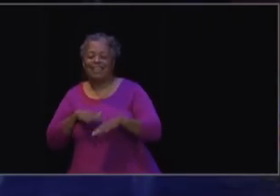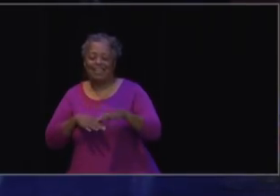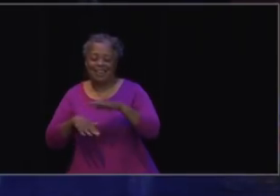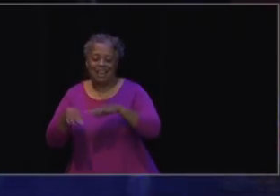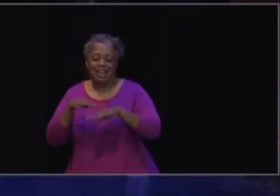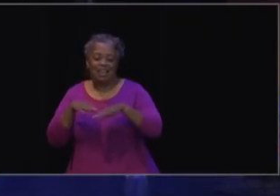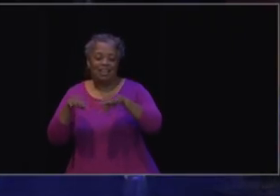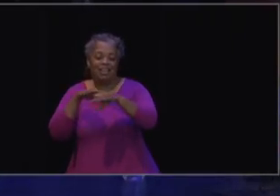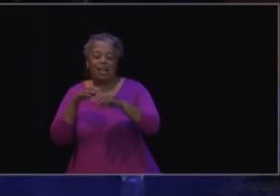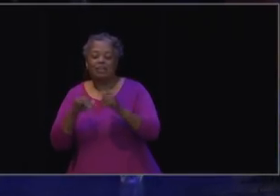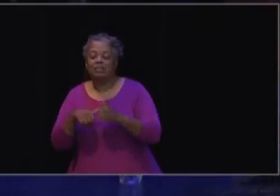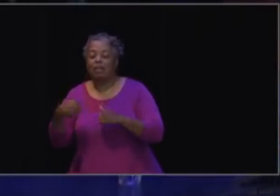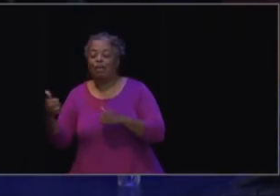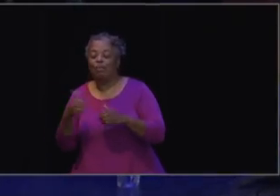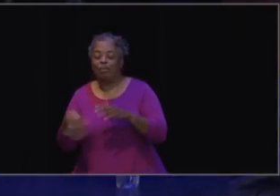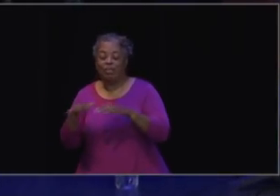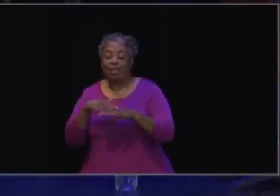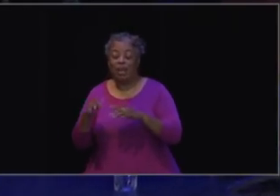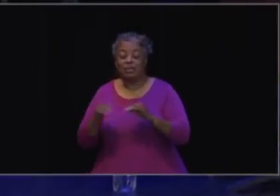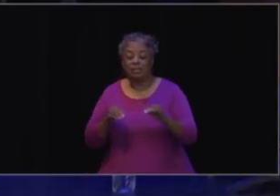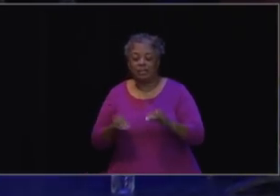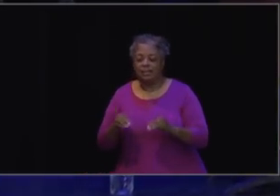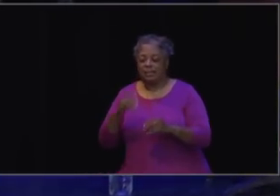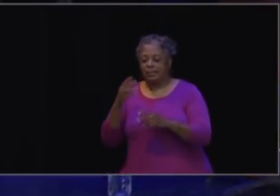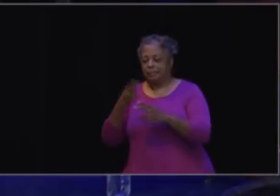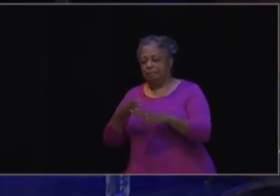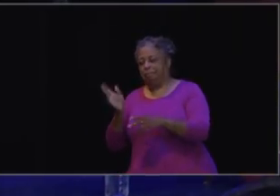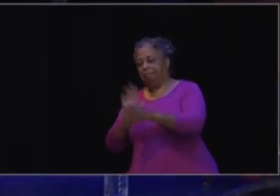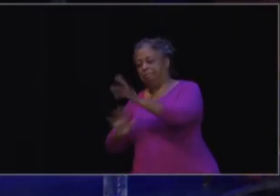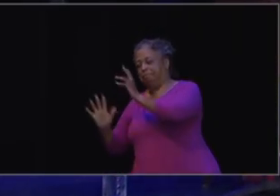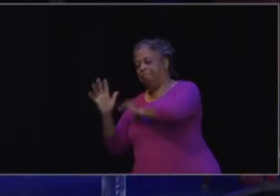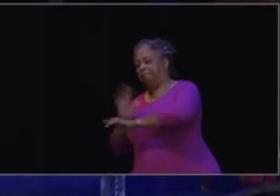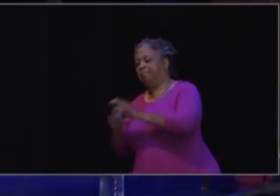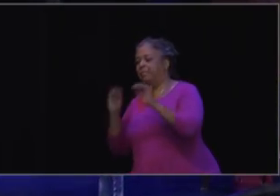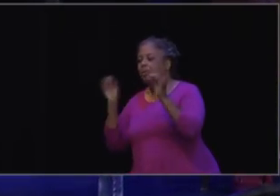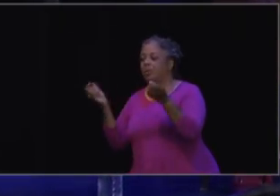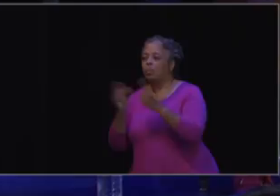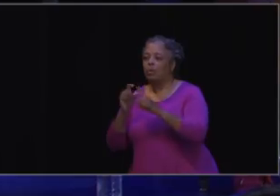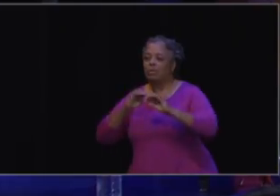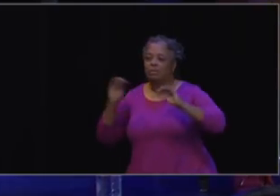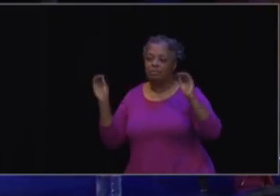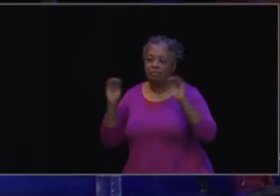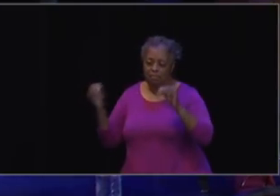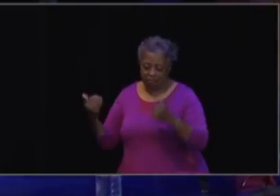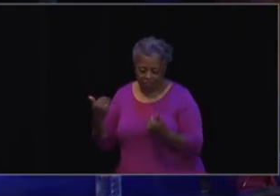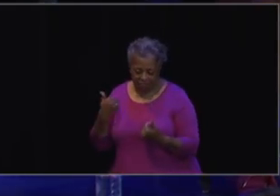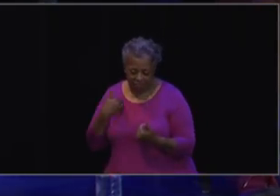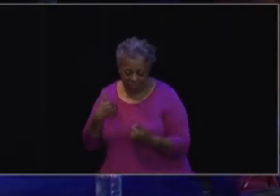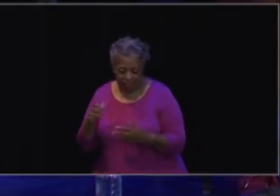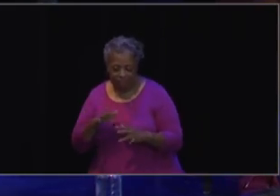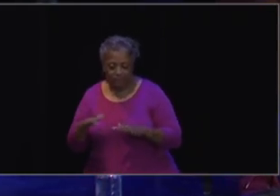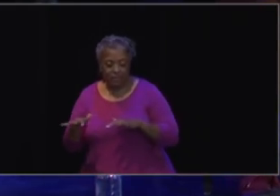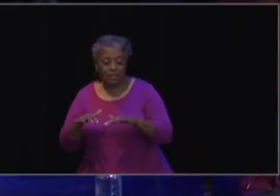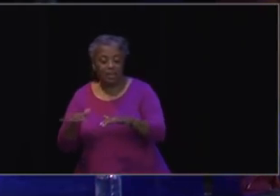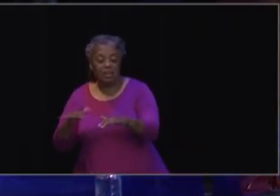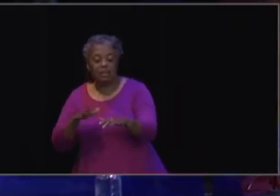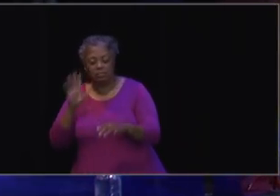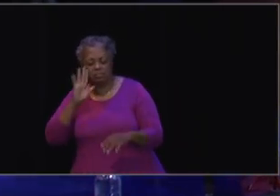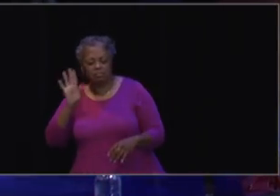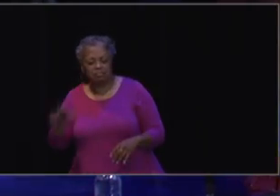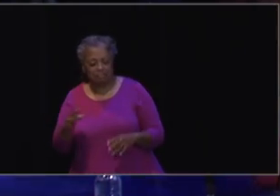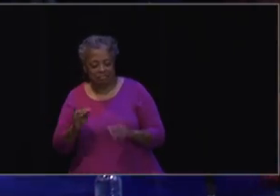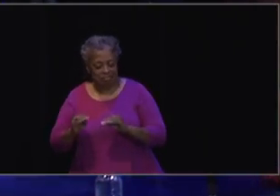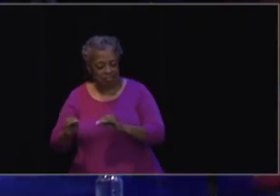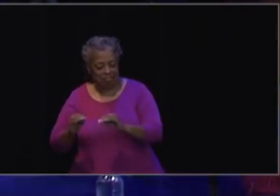dow, dow, chick, ba, but up, but up, dow, dow, chick, ba, but up, but up, dow, dow,